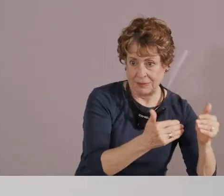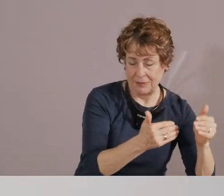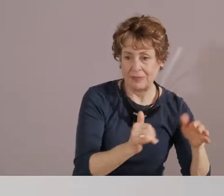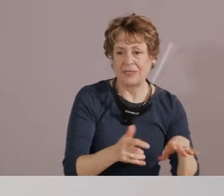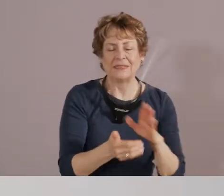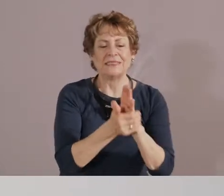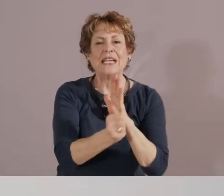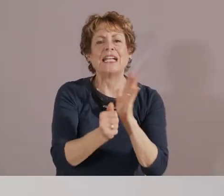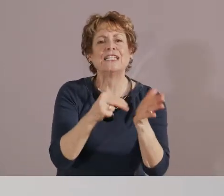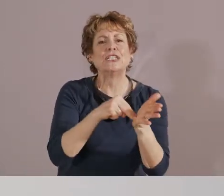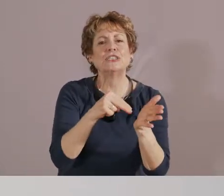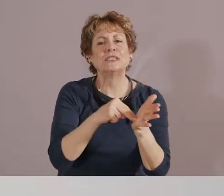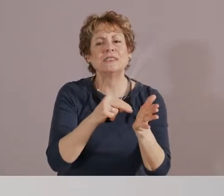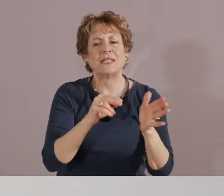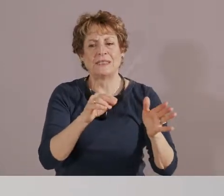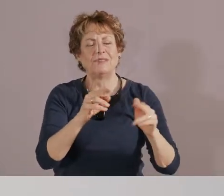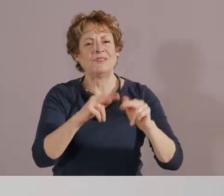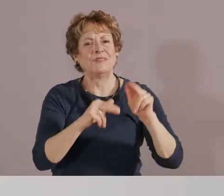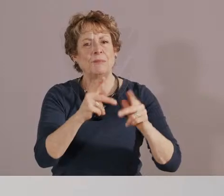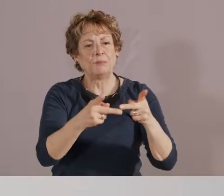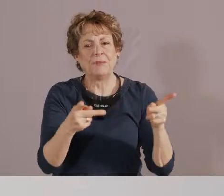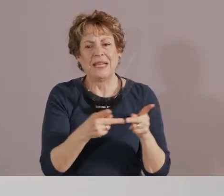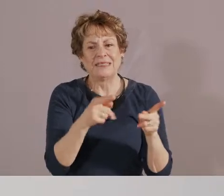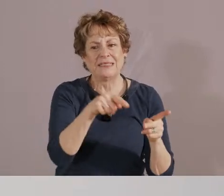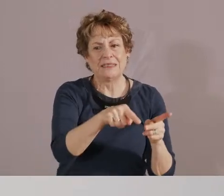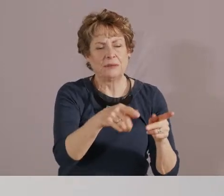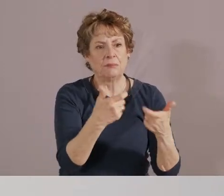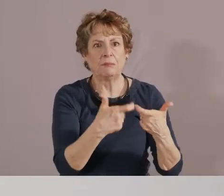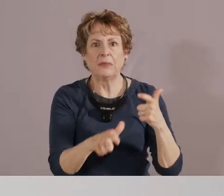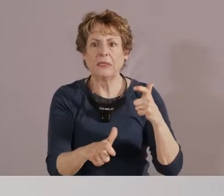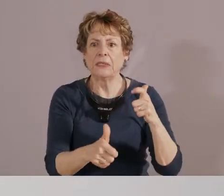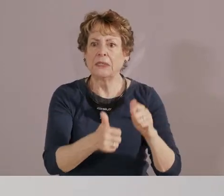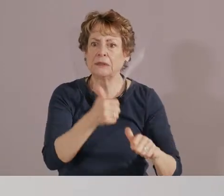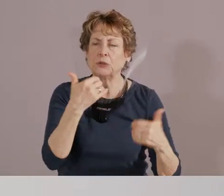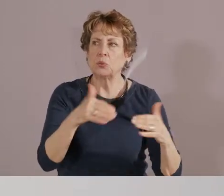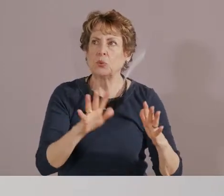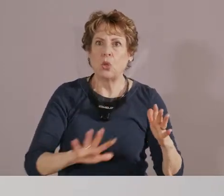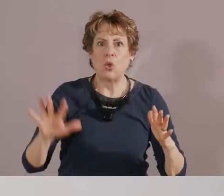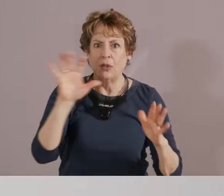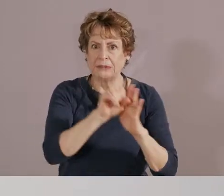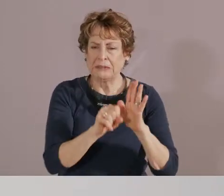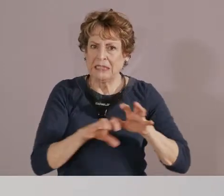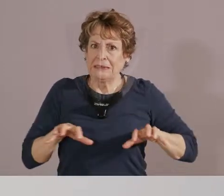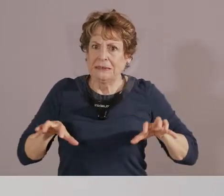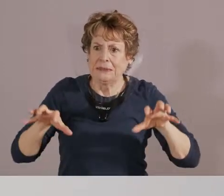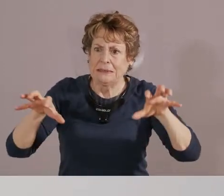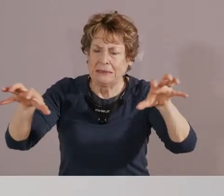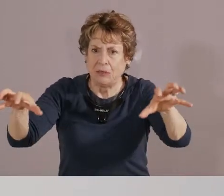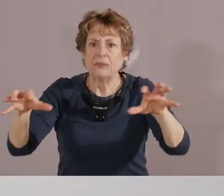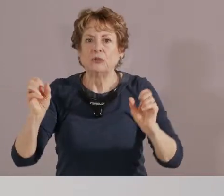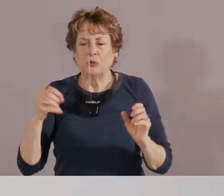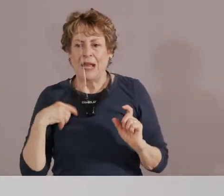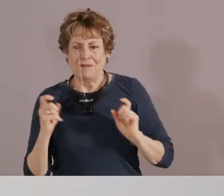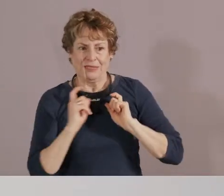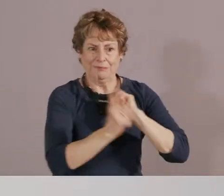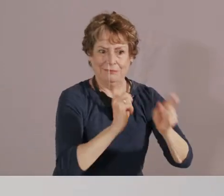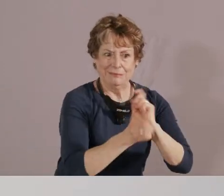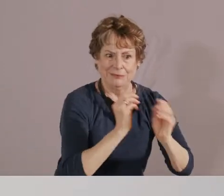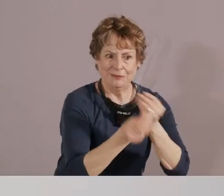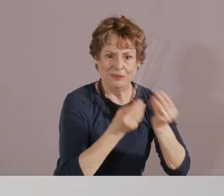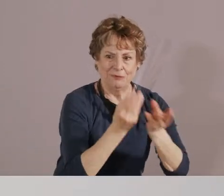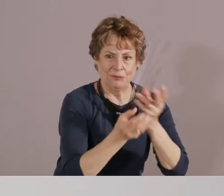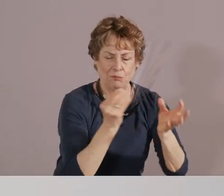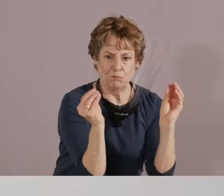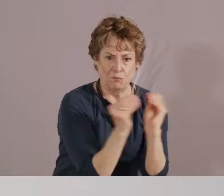state. Once we were guaranteed that we would have ongoing vaccine and we're finished with, the other parts of our